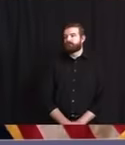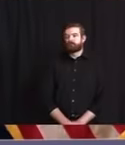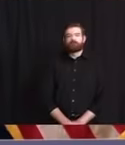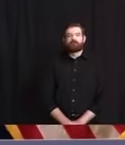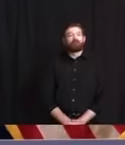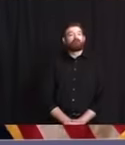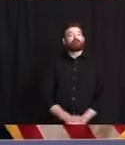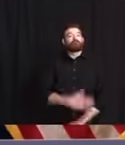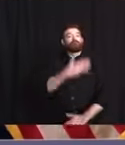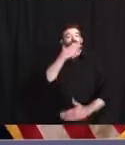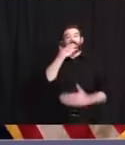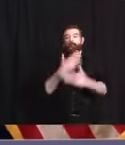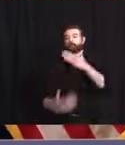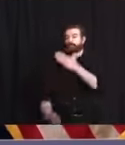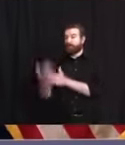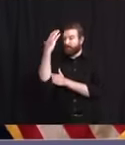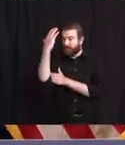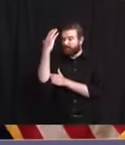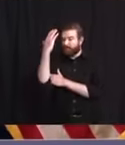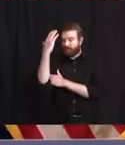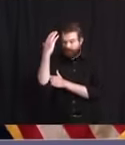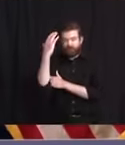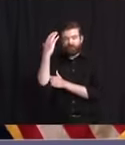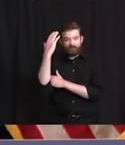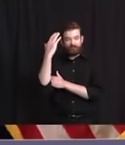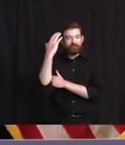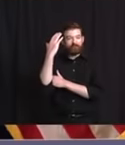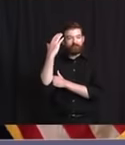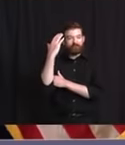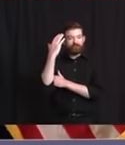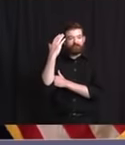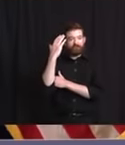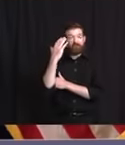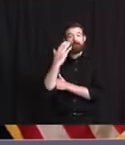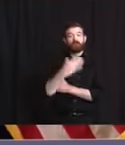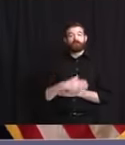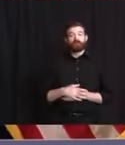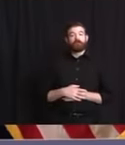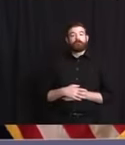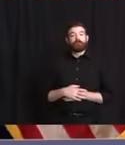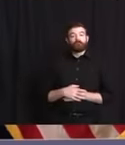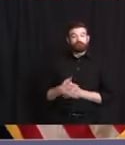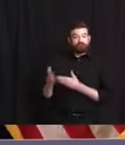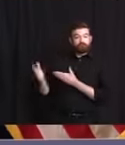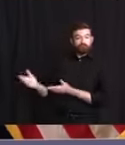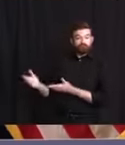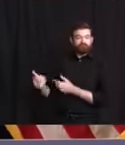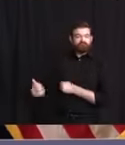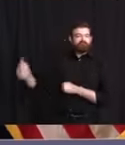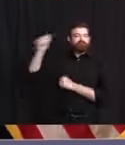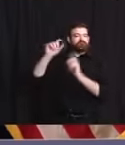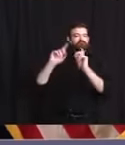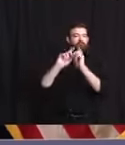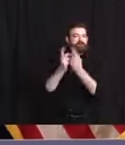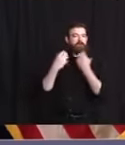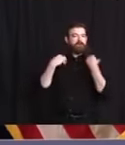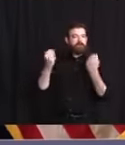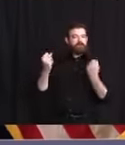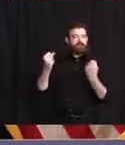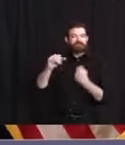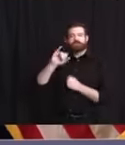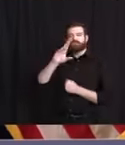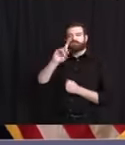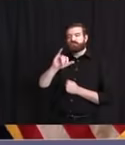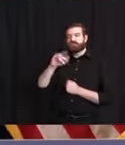Good morning. I'm honored to be joined by the woman on my right who needs no introduction, the Commissioner of the Department of Health, Judy Persicelli. To her